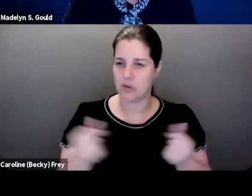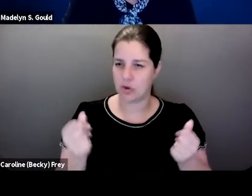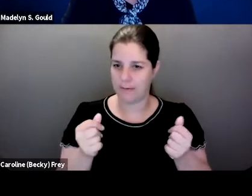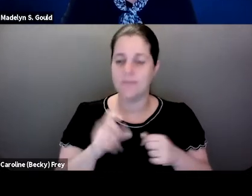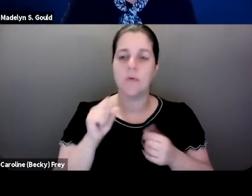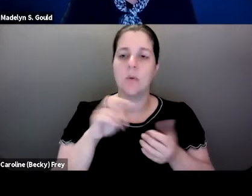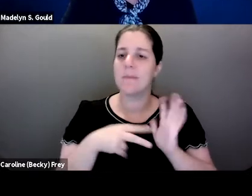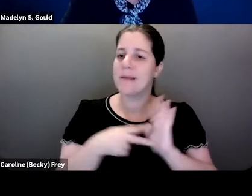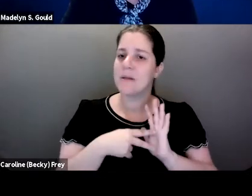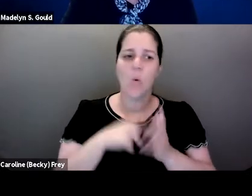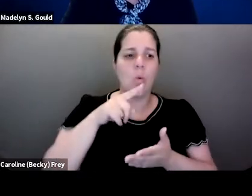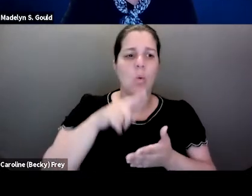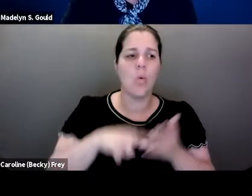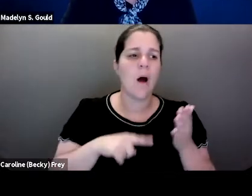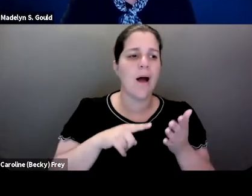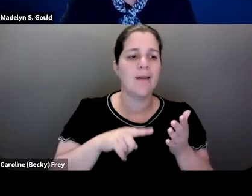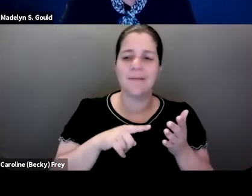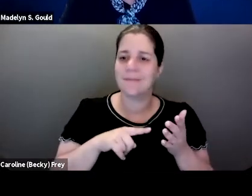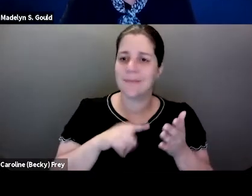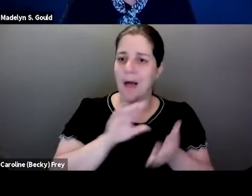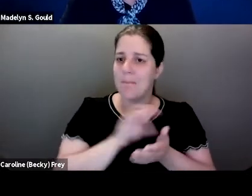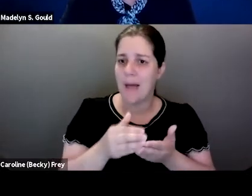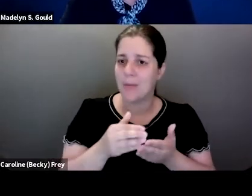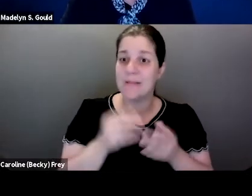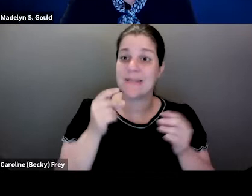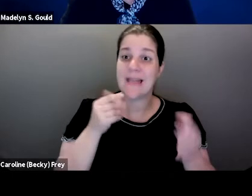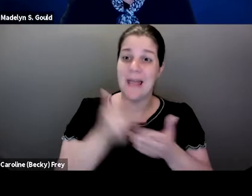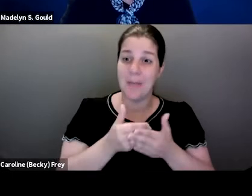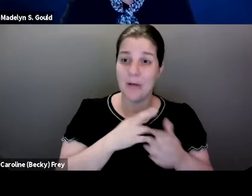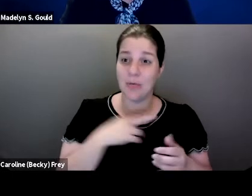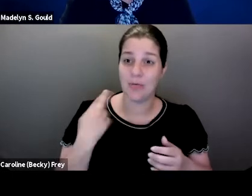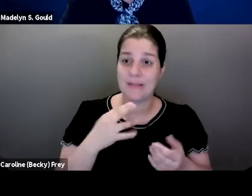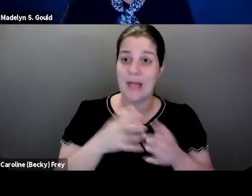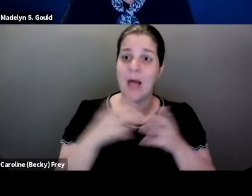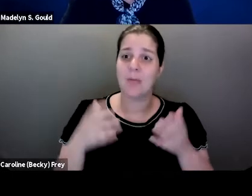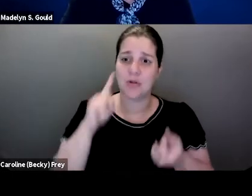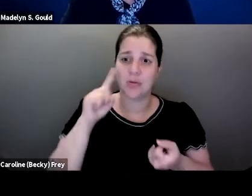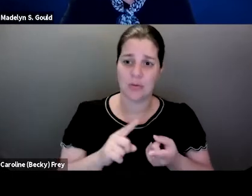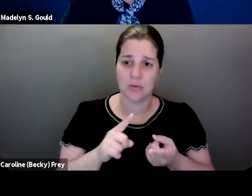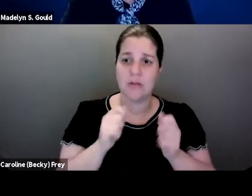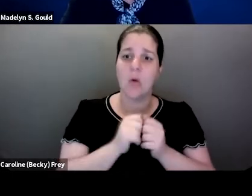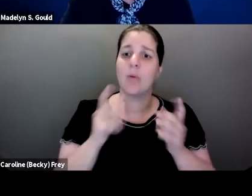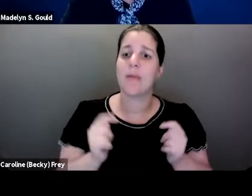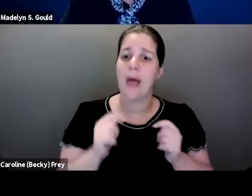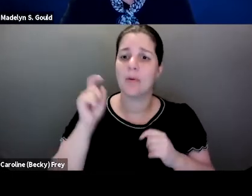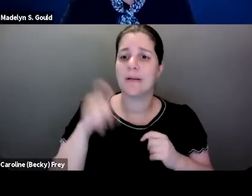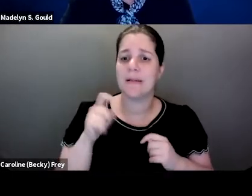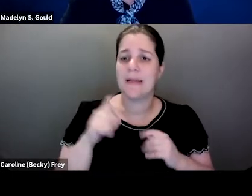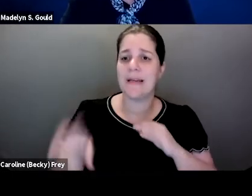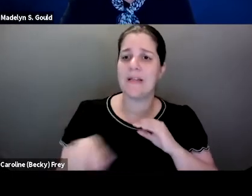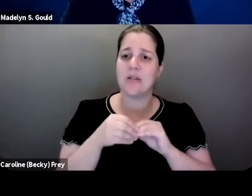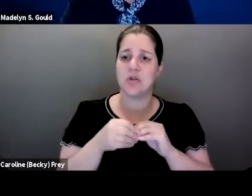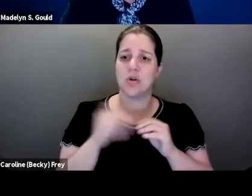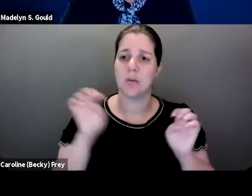what extent is imminent risk reduced during the course of the crisis intervention without needing additional emergency